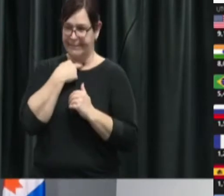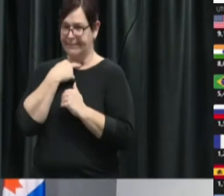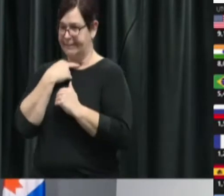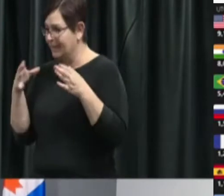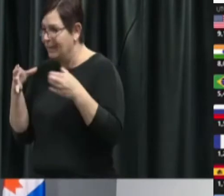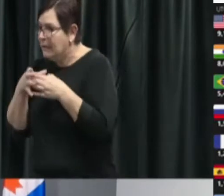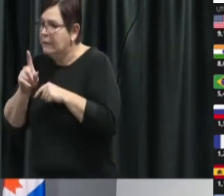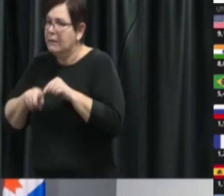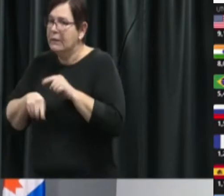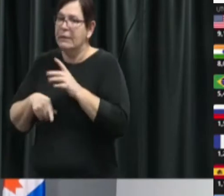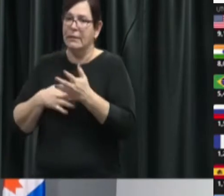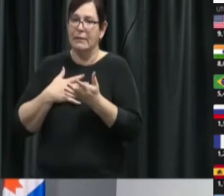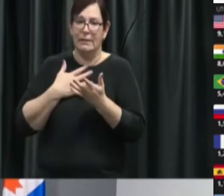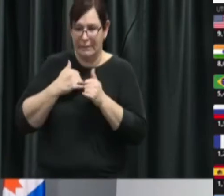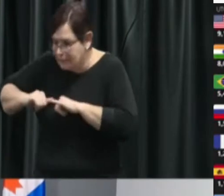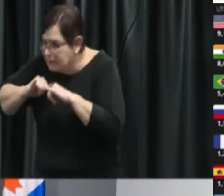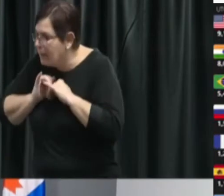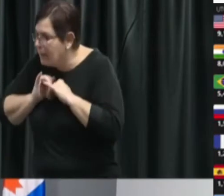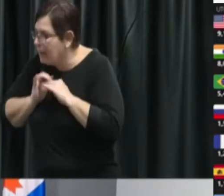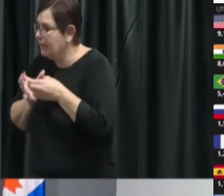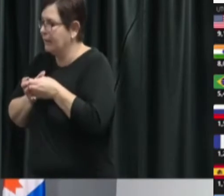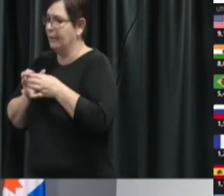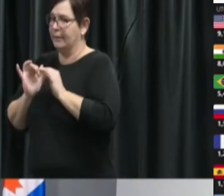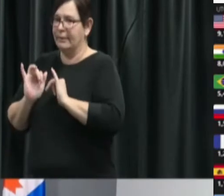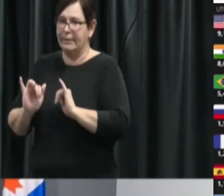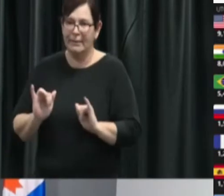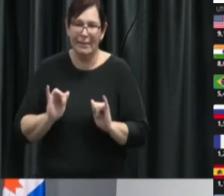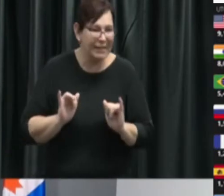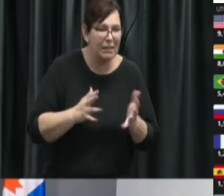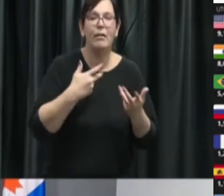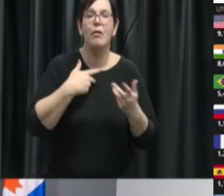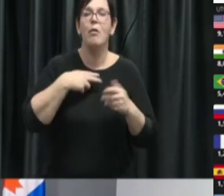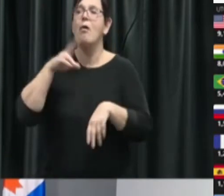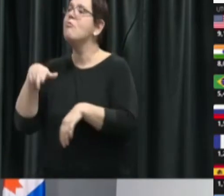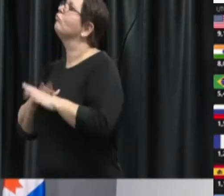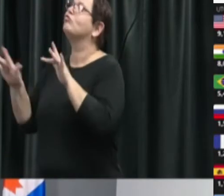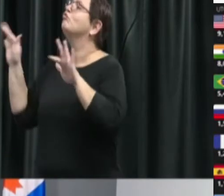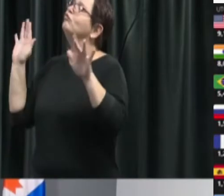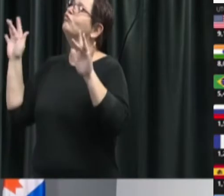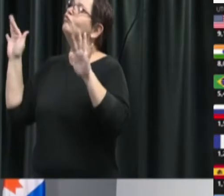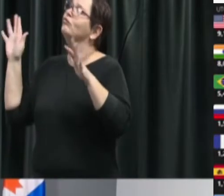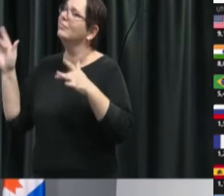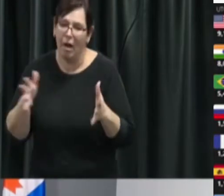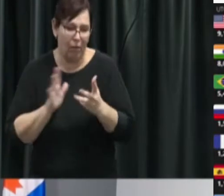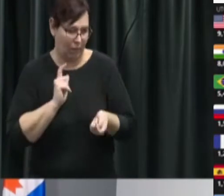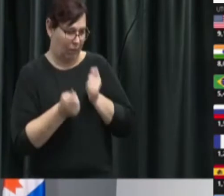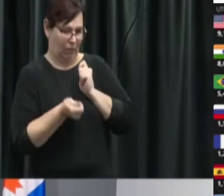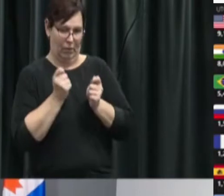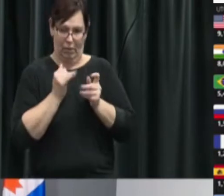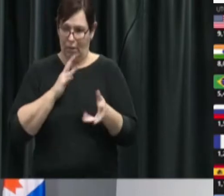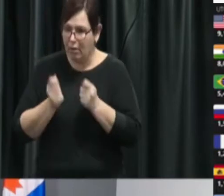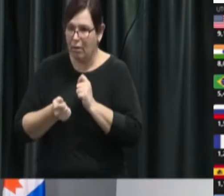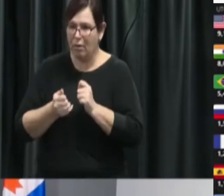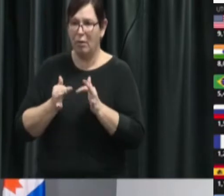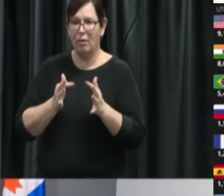adapt and adopt new practices that frankly are not natural to us. So I